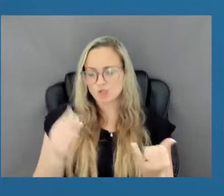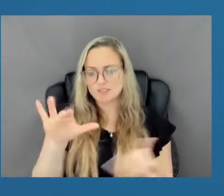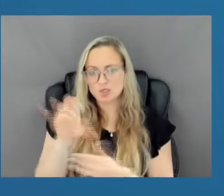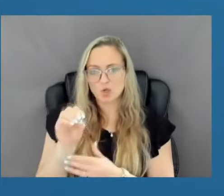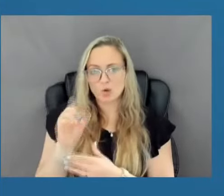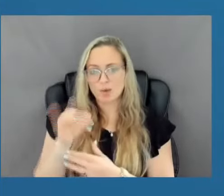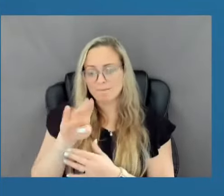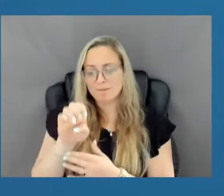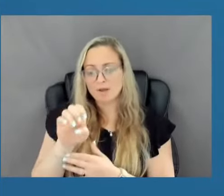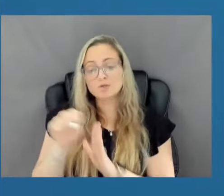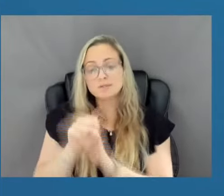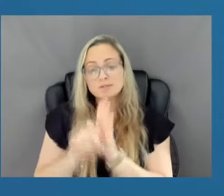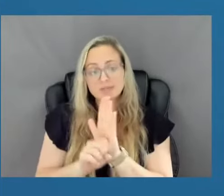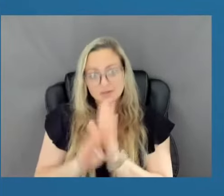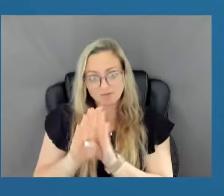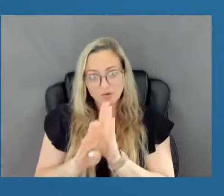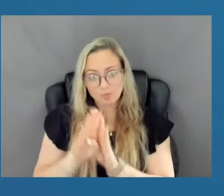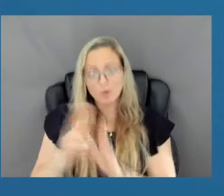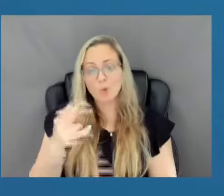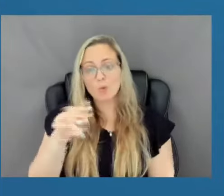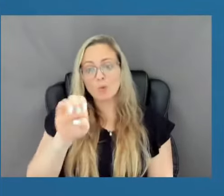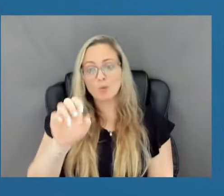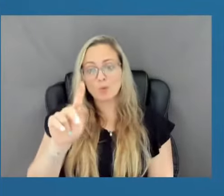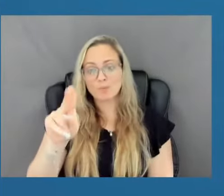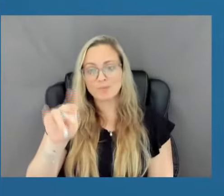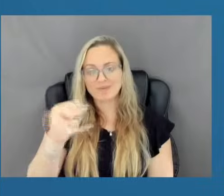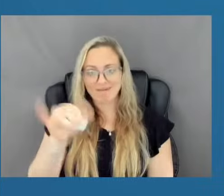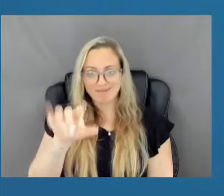State Development, Hope Knight.